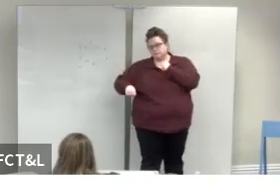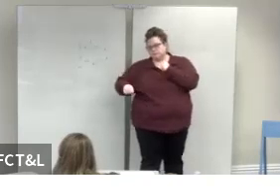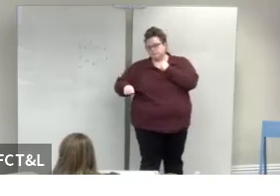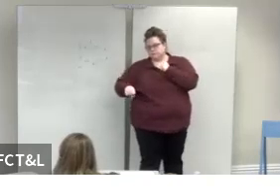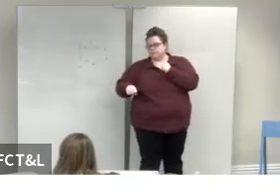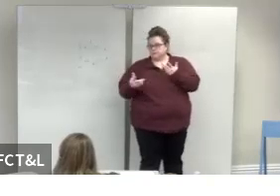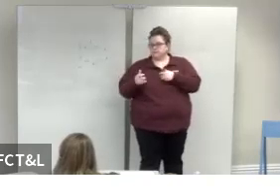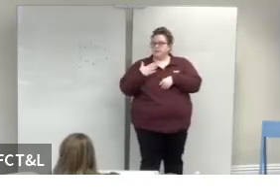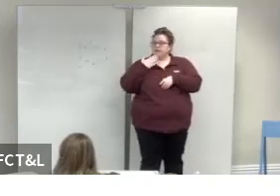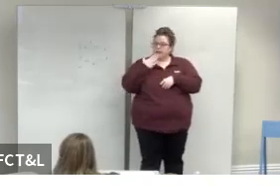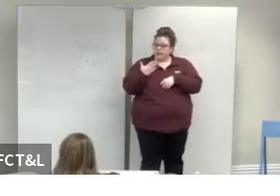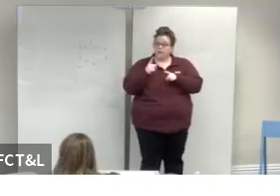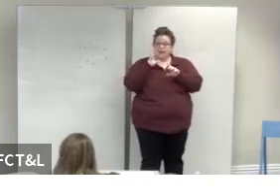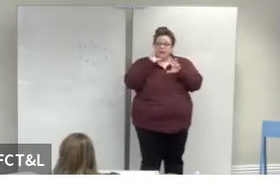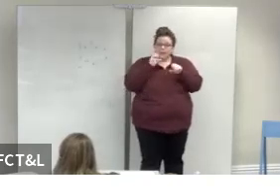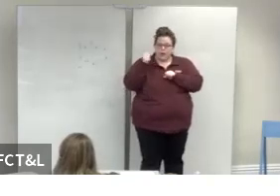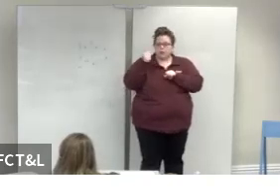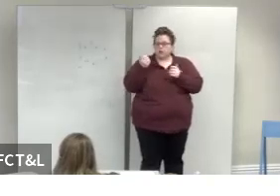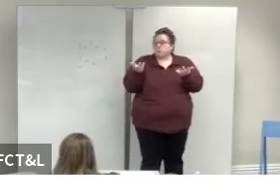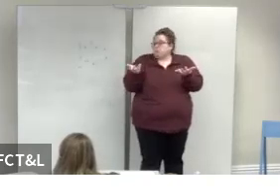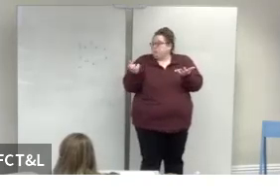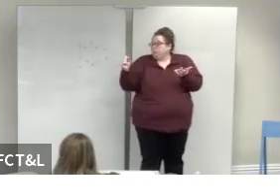guys. So don't exaggerate your speech.